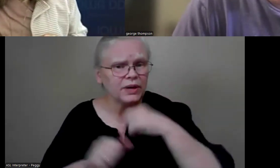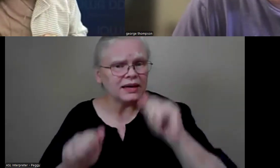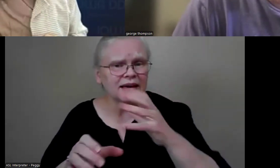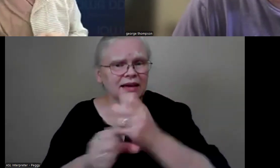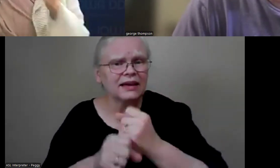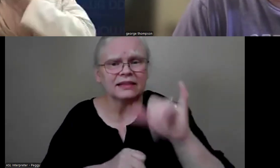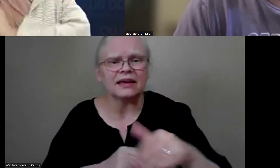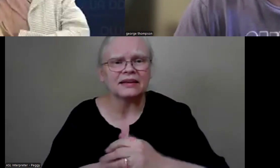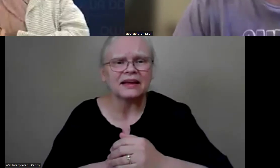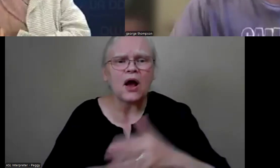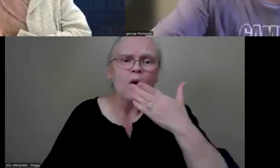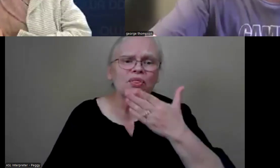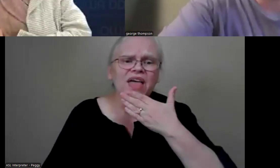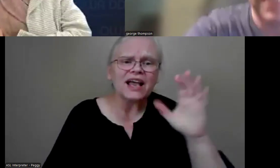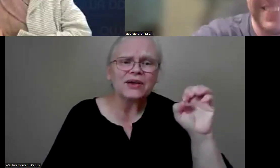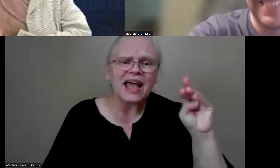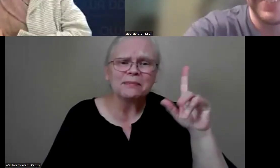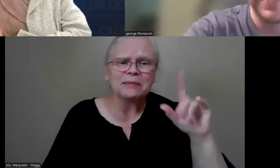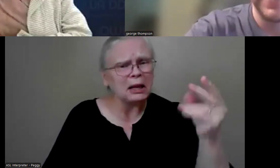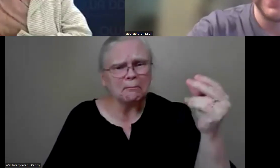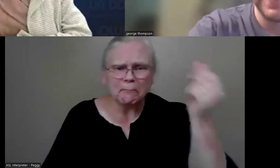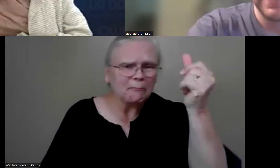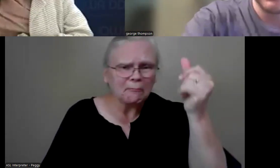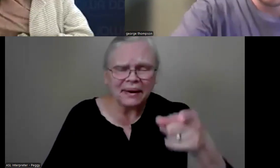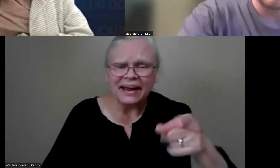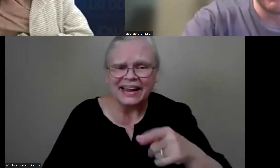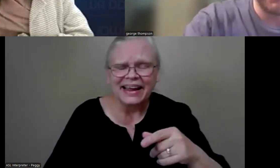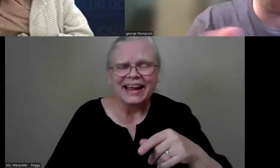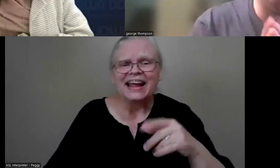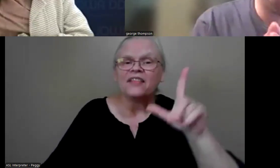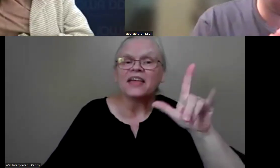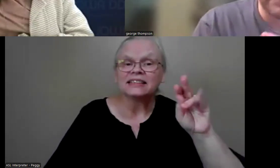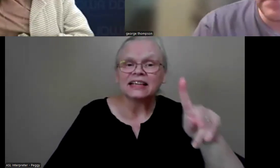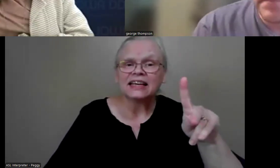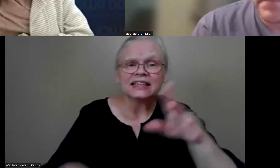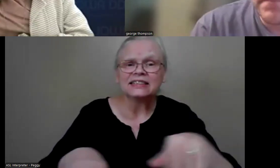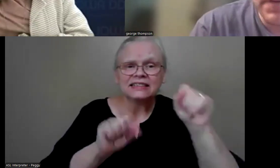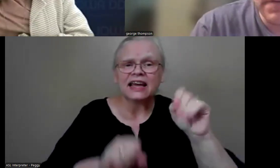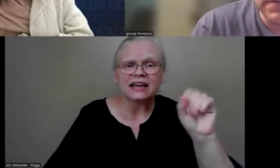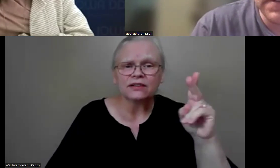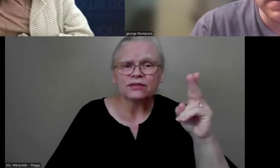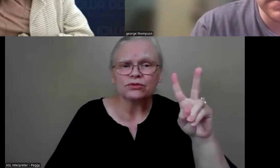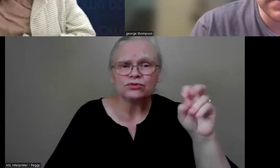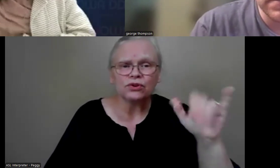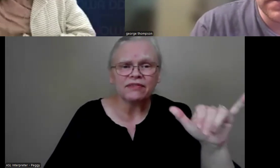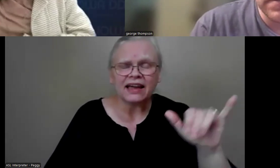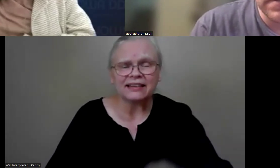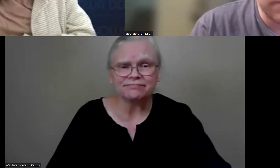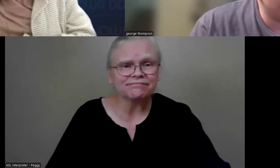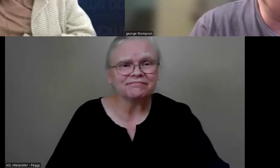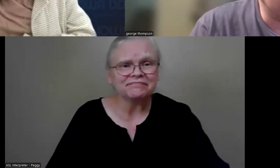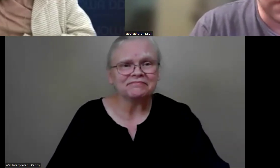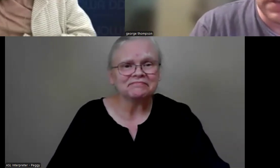link. Oh, thank you, Emily, on the spot there. So there's the link to take the survey. But yeah, I think